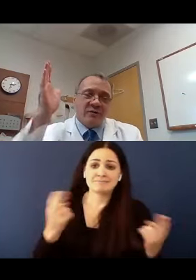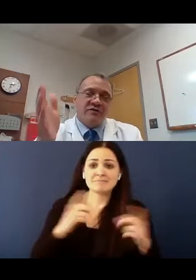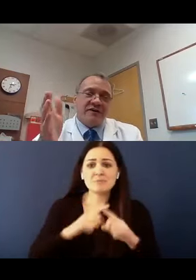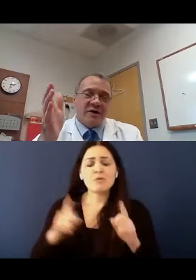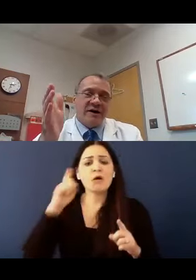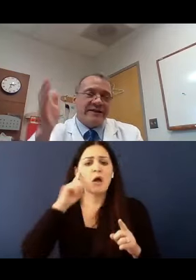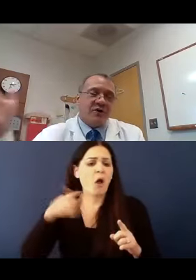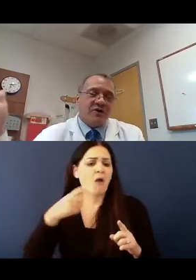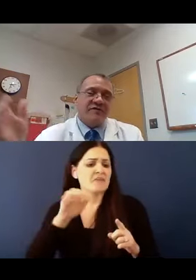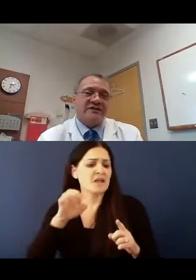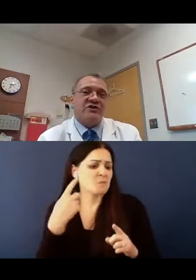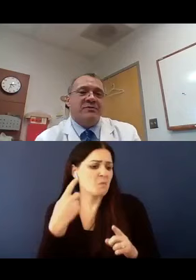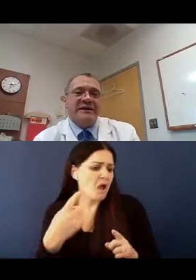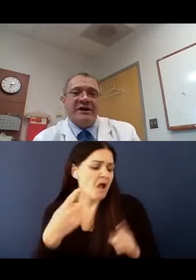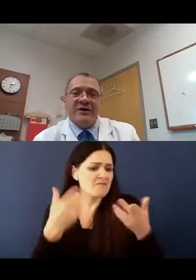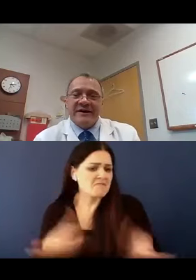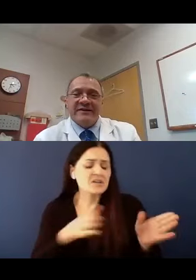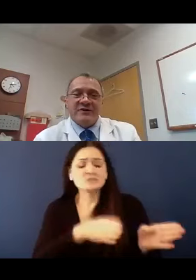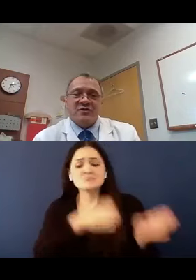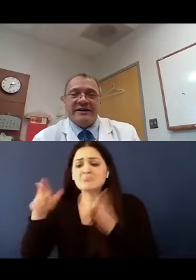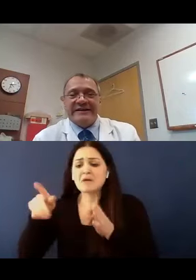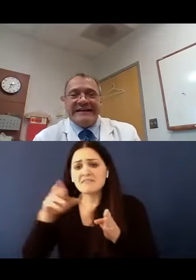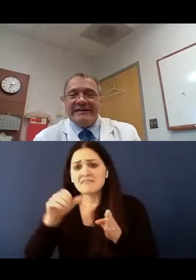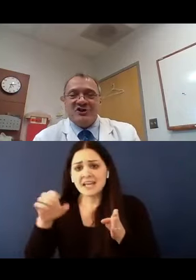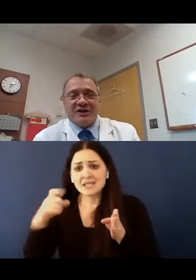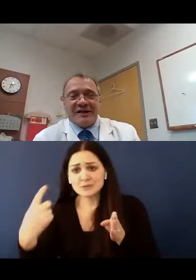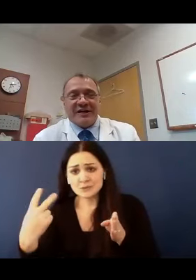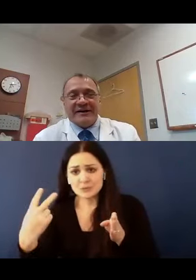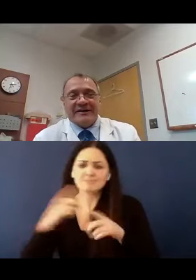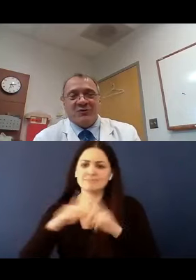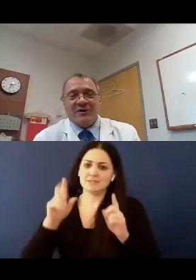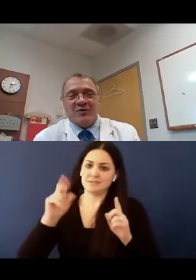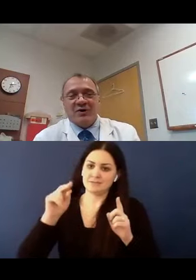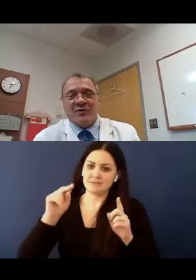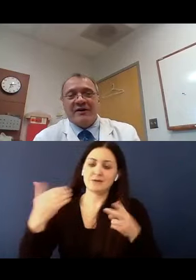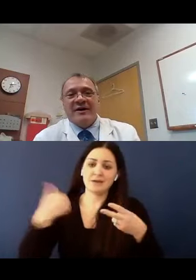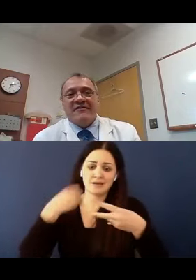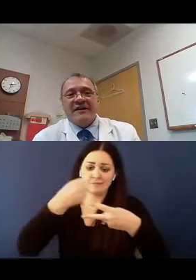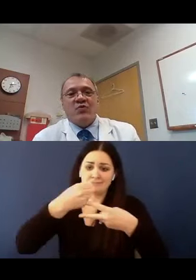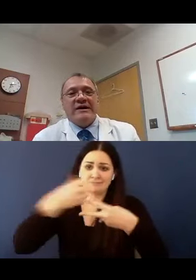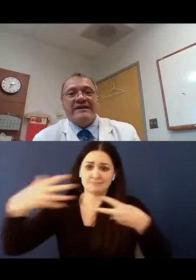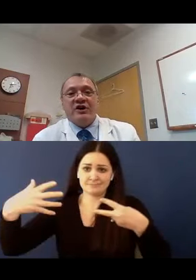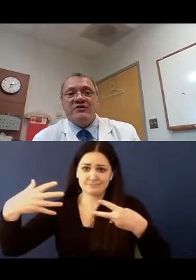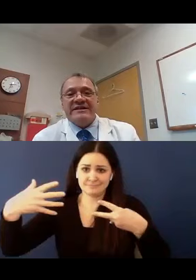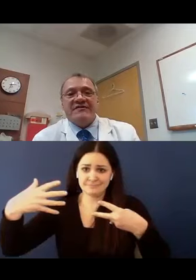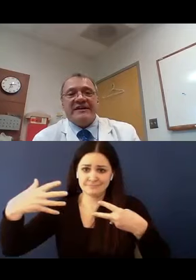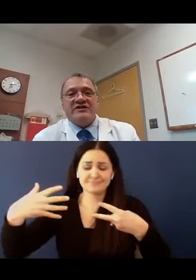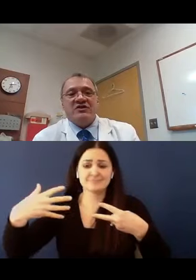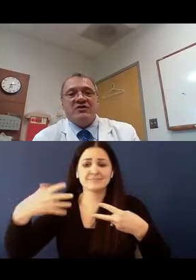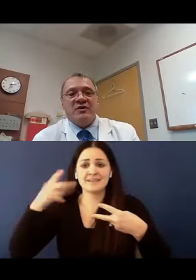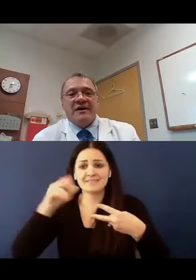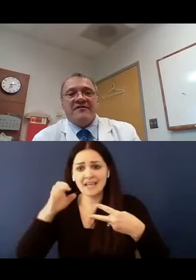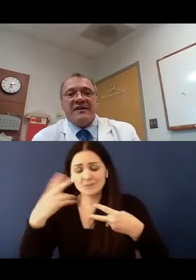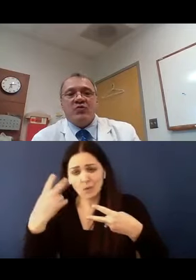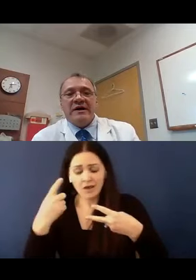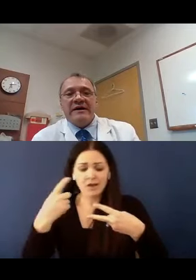1, we'll do phase 1 and then we'll go to phase 2. But no, there's a really elision here, I guess would be the word, where phase 1 goes into phase